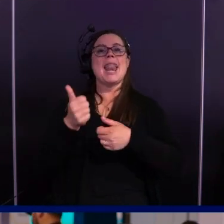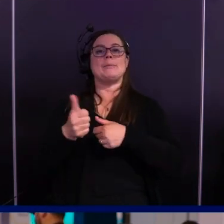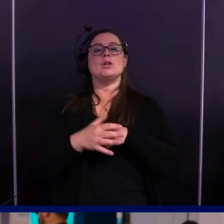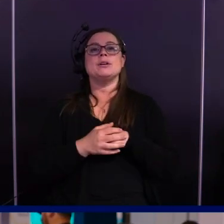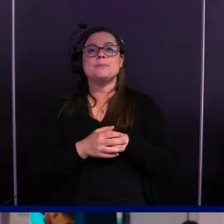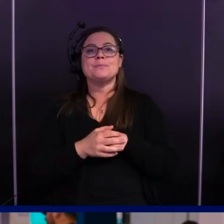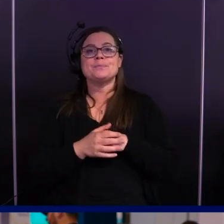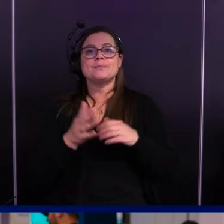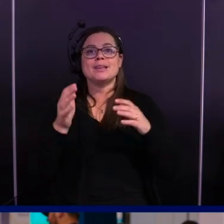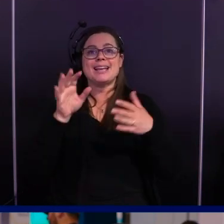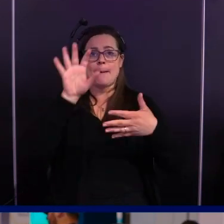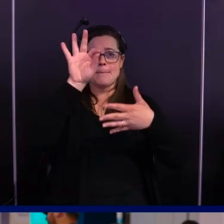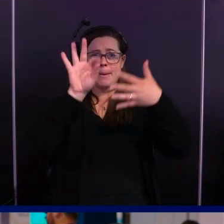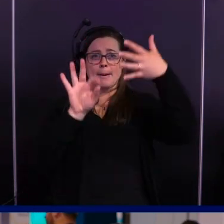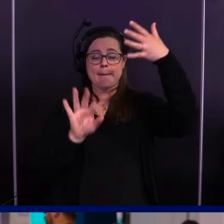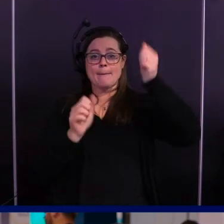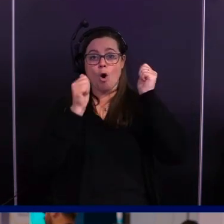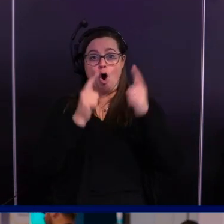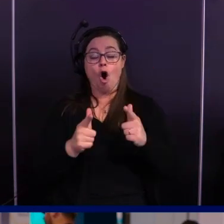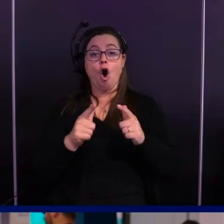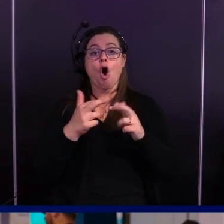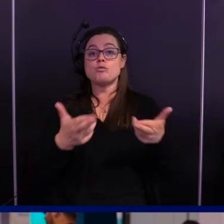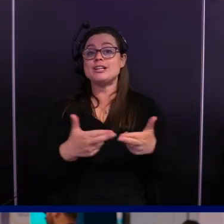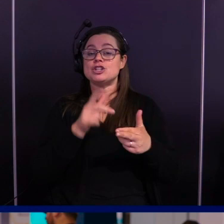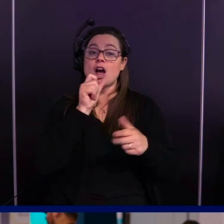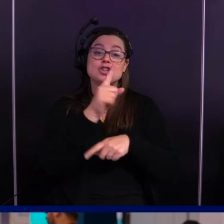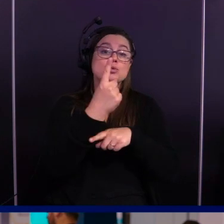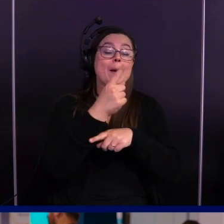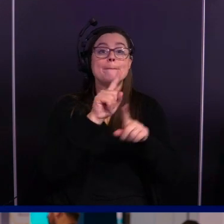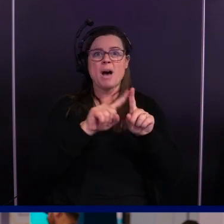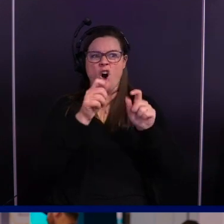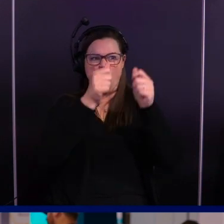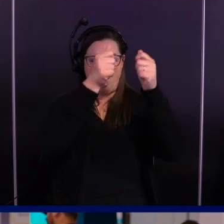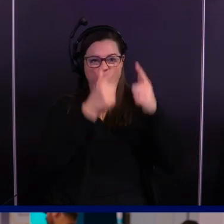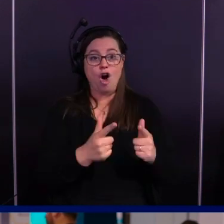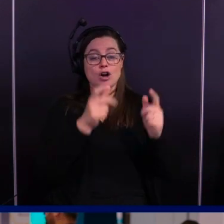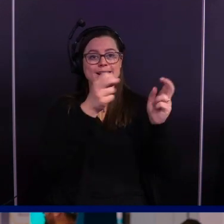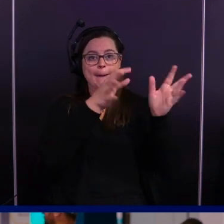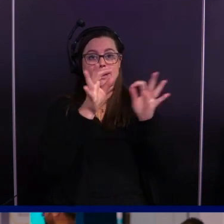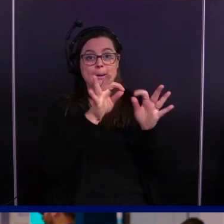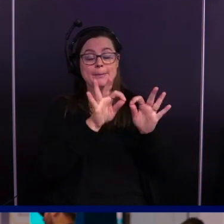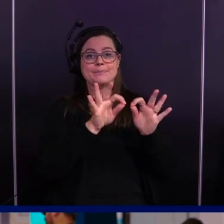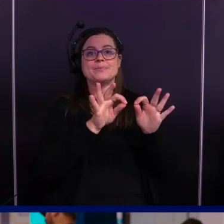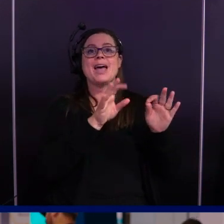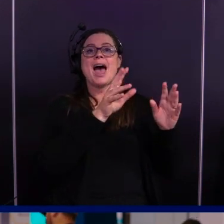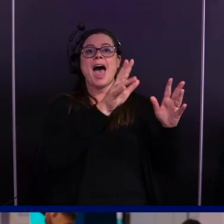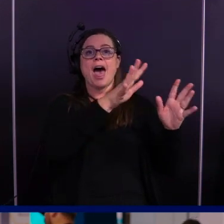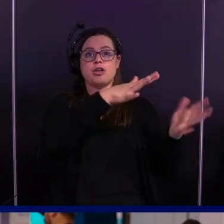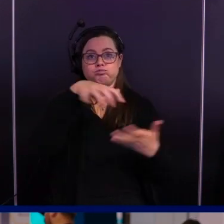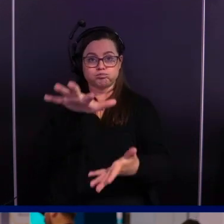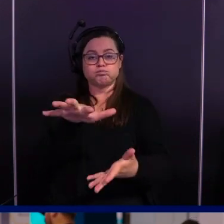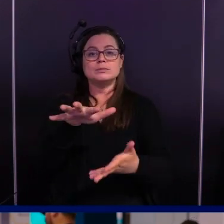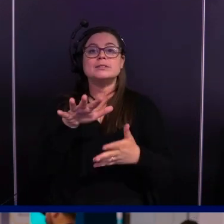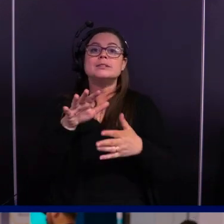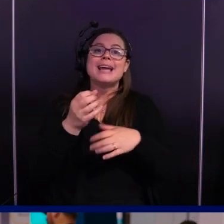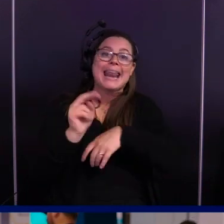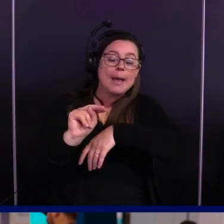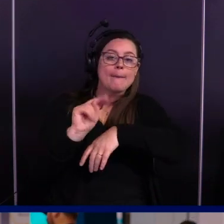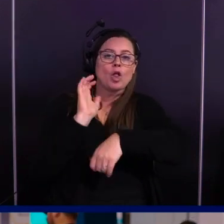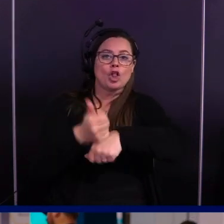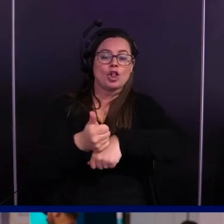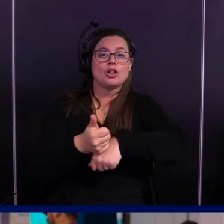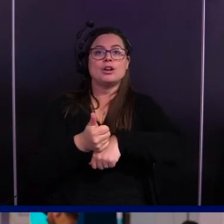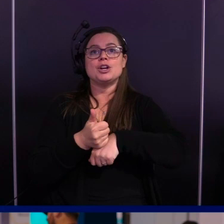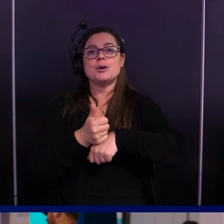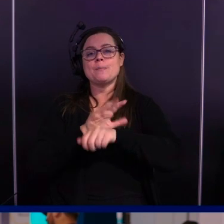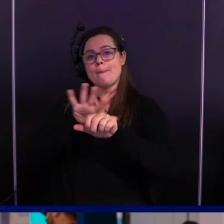can select all the regions, not only one region. You can bring in all the data. Basically, you can enable here. Then behind the